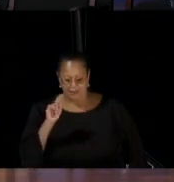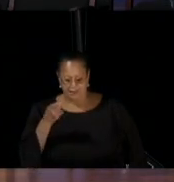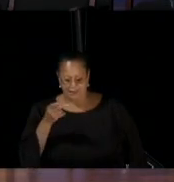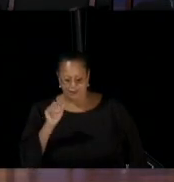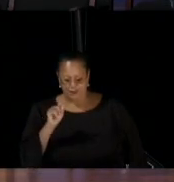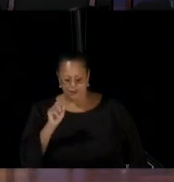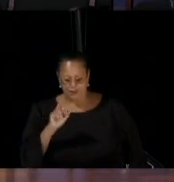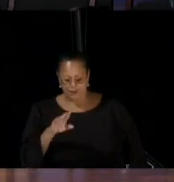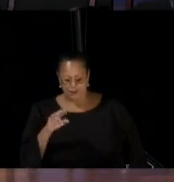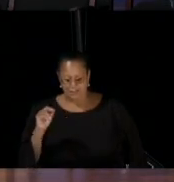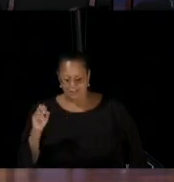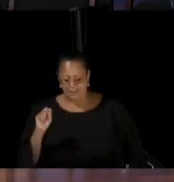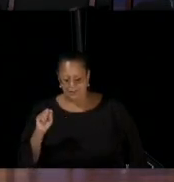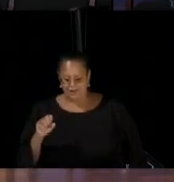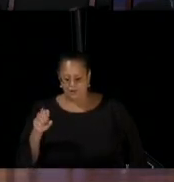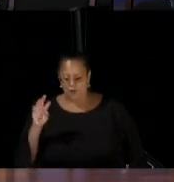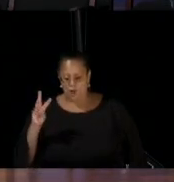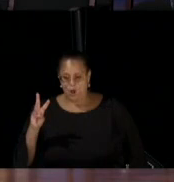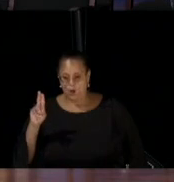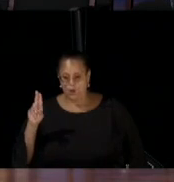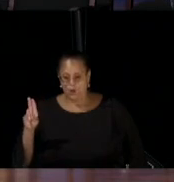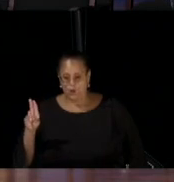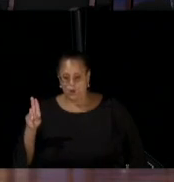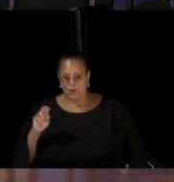Alexander Spencer Wu.